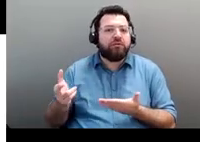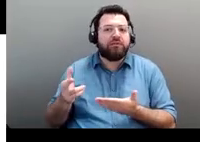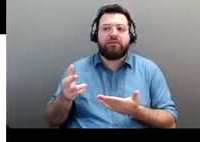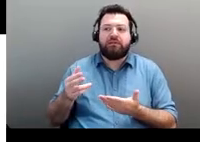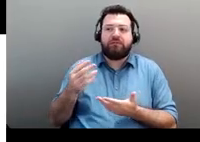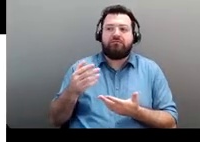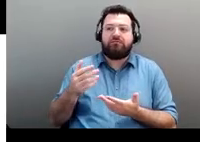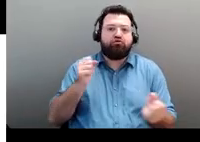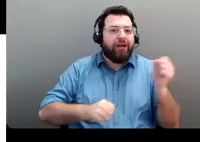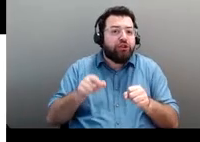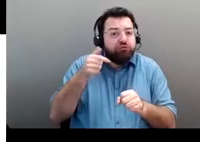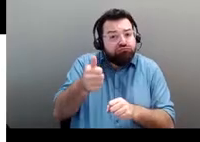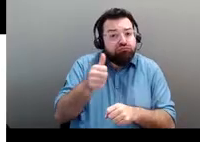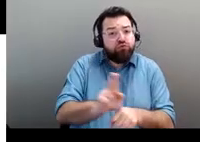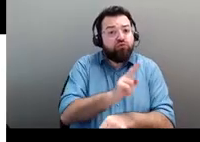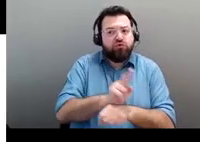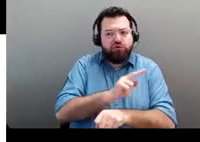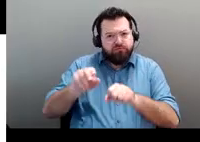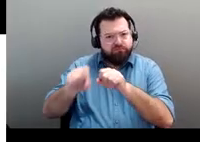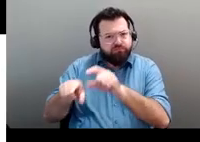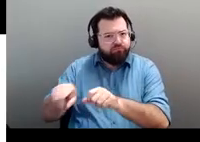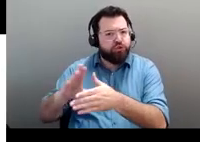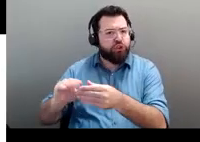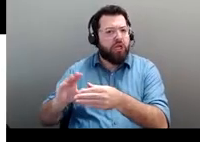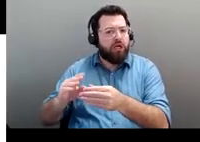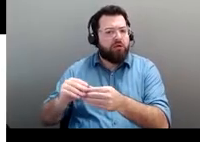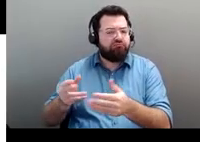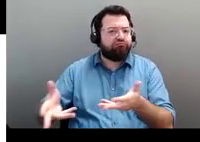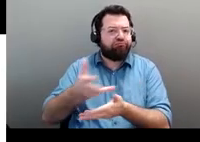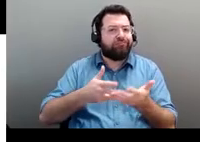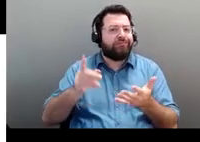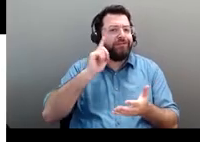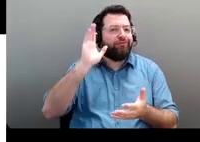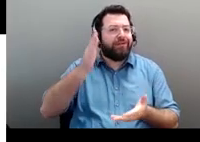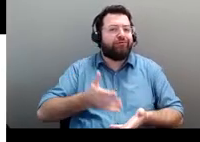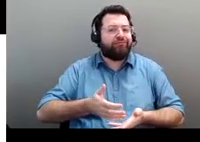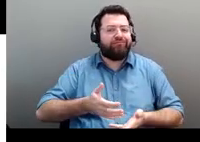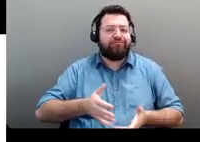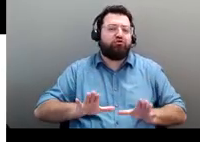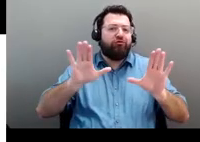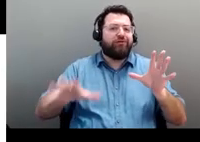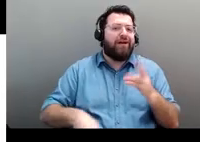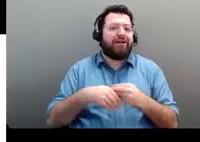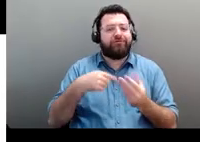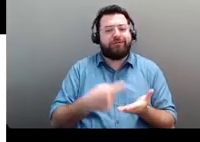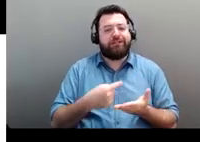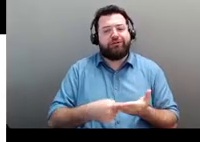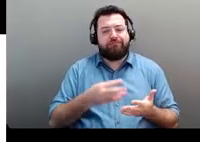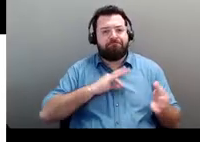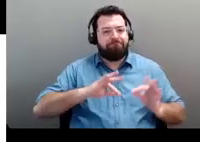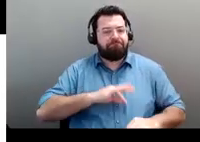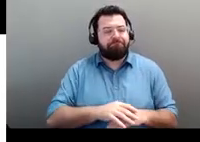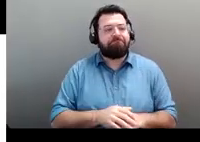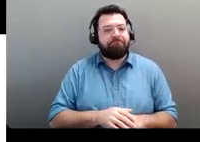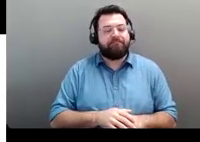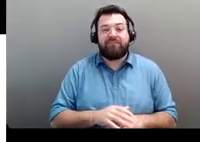in the classroom that complements what we'll be talking about today. I think that'd be great. Um, and I know, again, there's a lot to talk